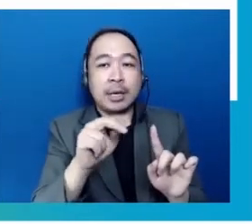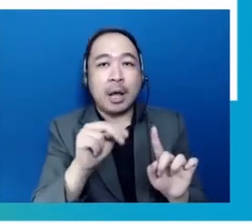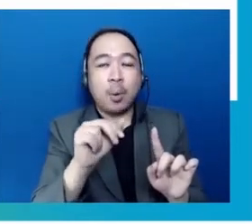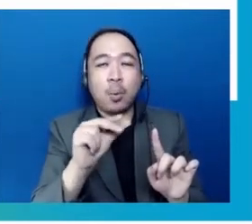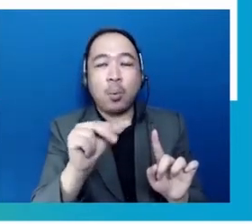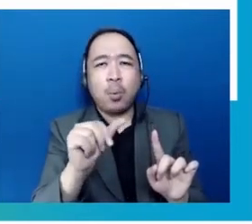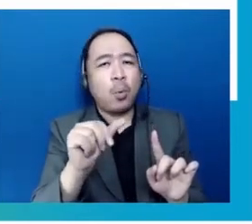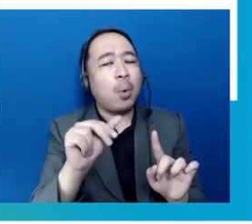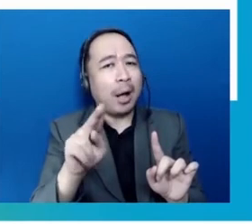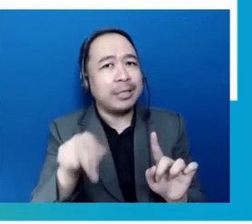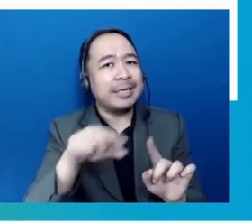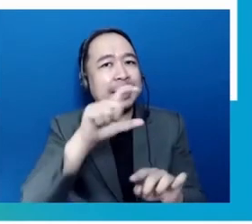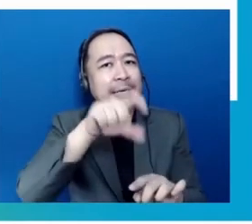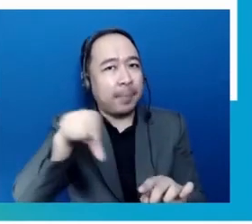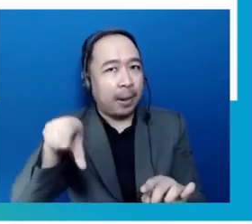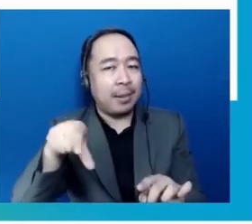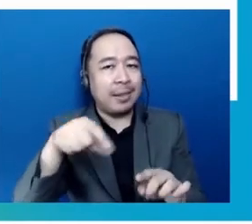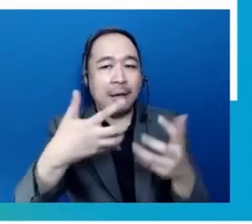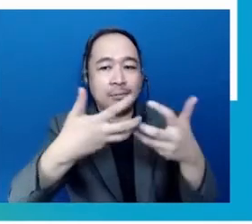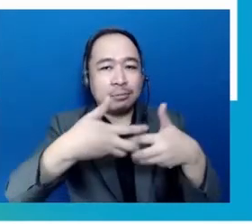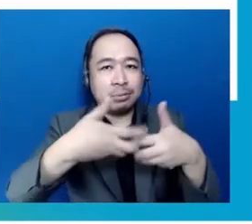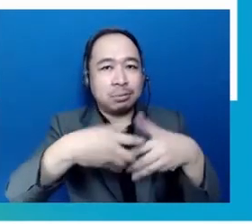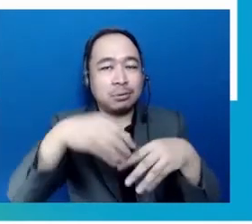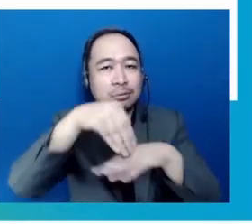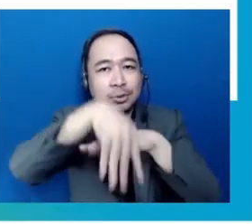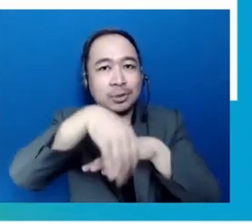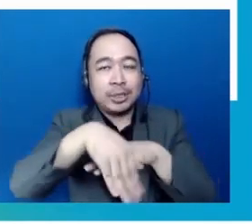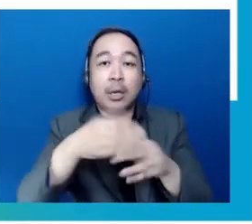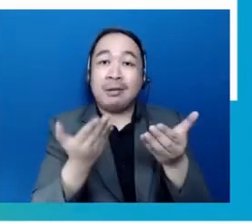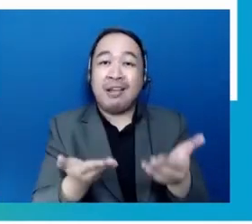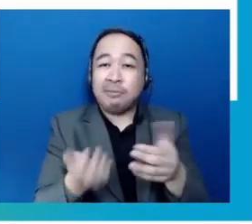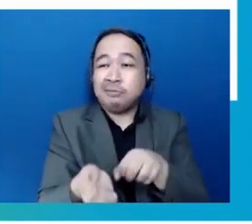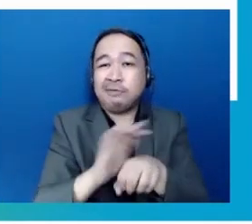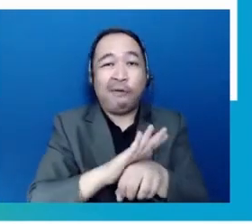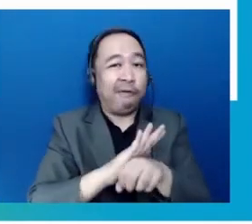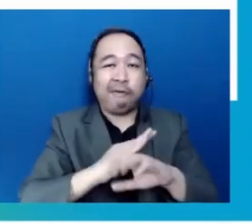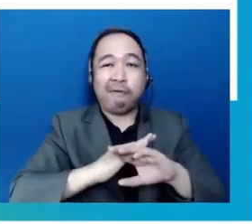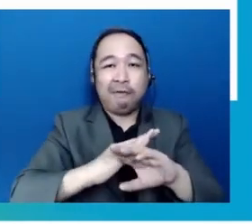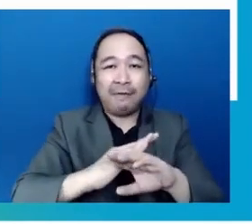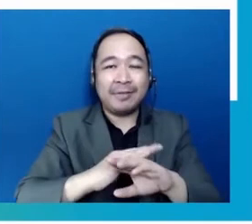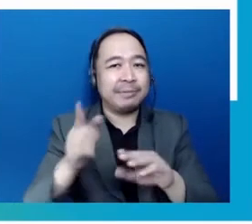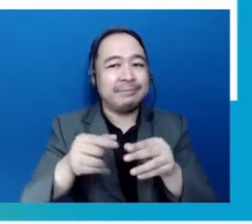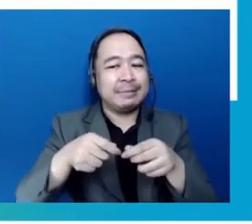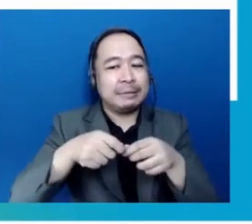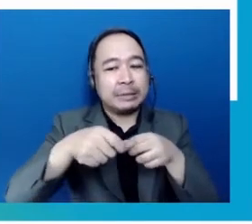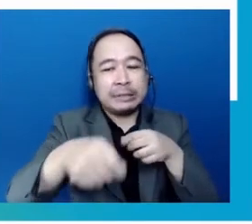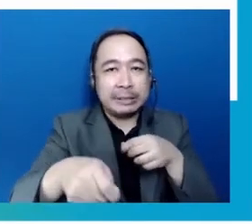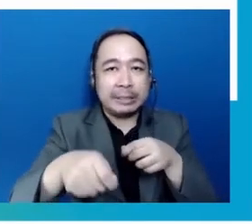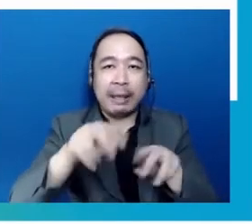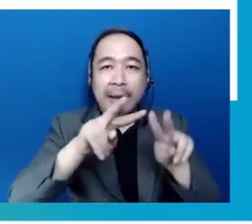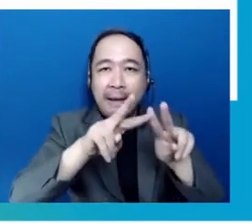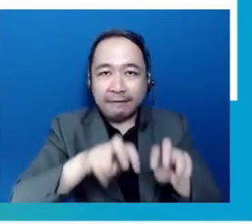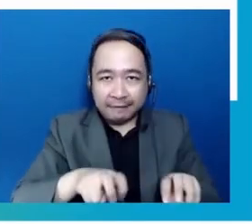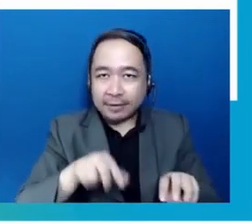an OSPF complaint. Due to COVID-19 restrictions, there have been delayed investigations. OSPF could not get